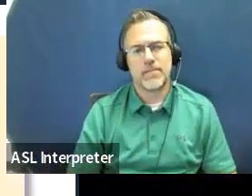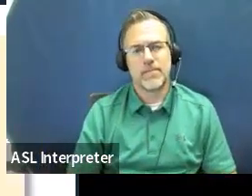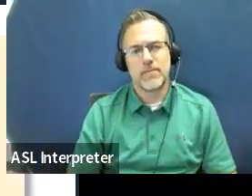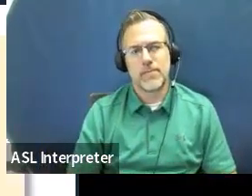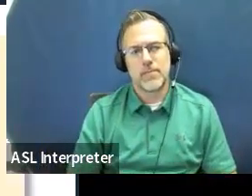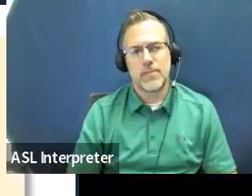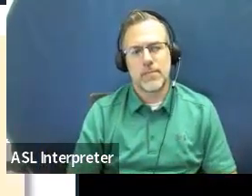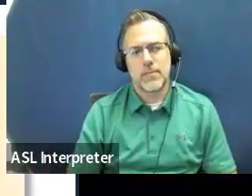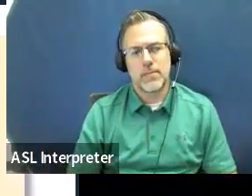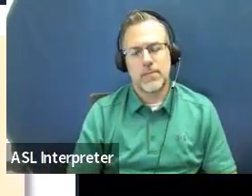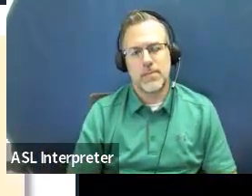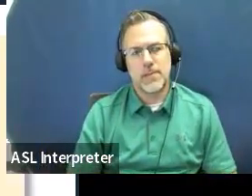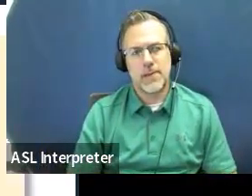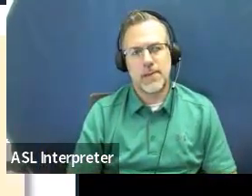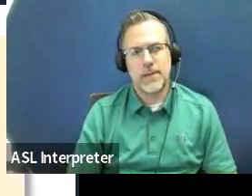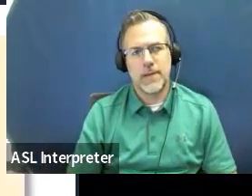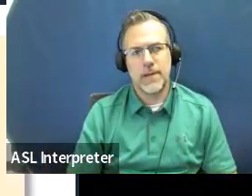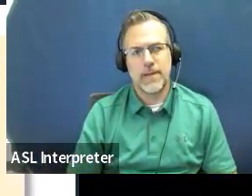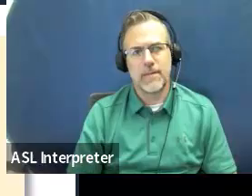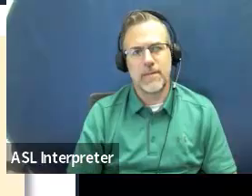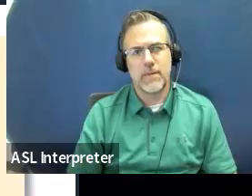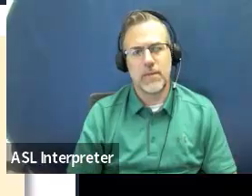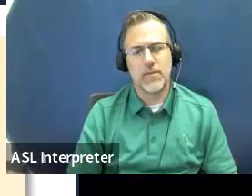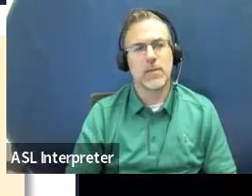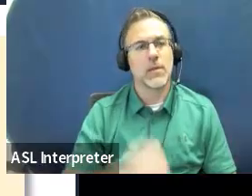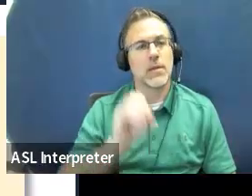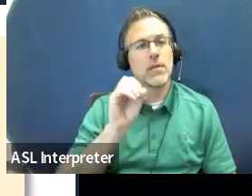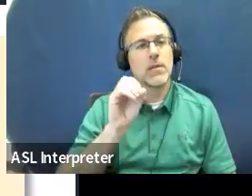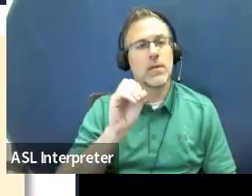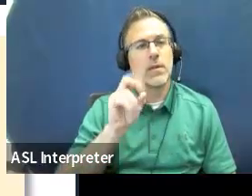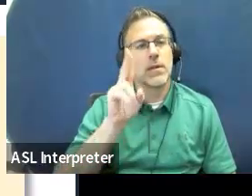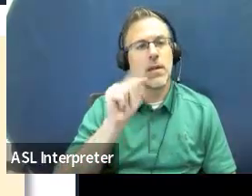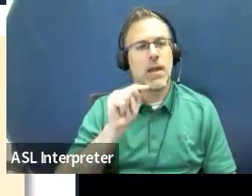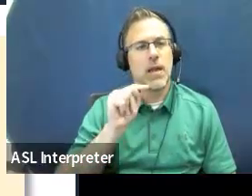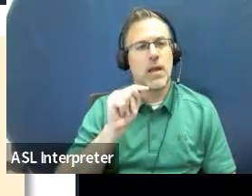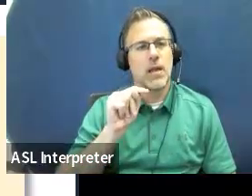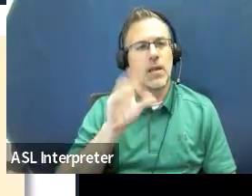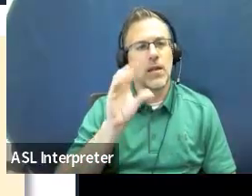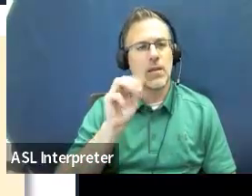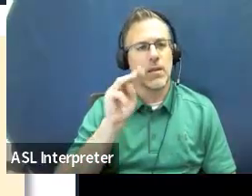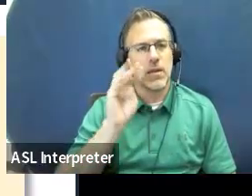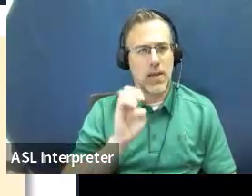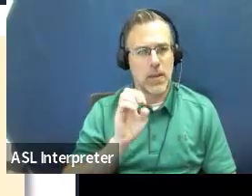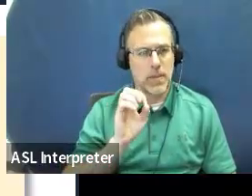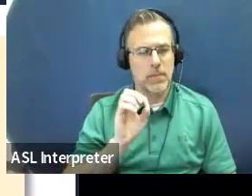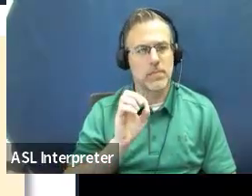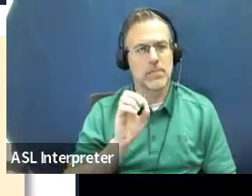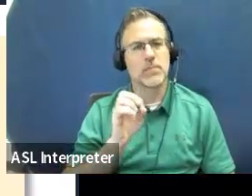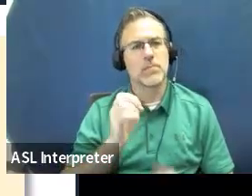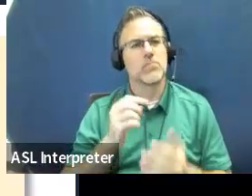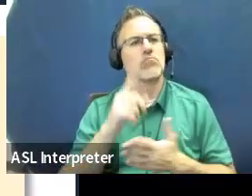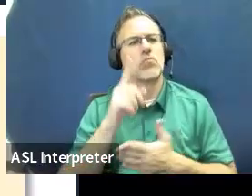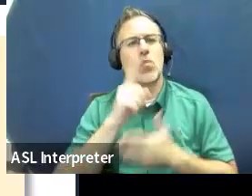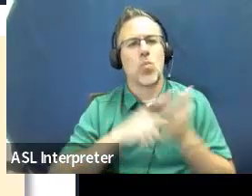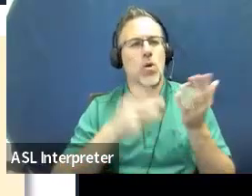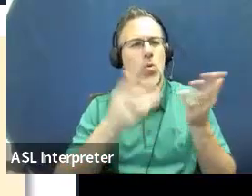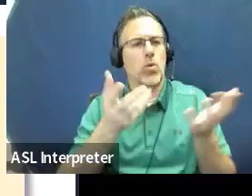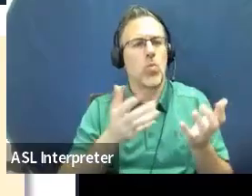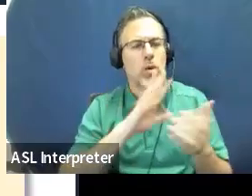So here's that outcome piece. So when we're talking about outcome, we're talking about what we want all students to be able to